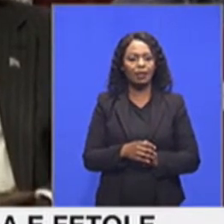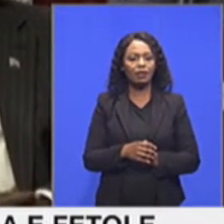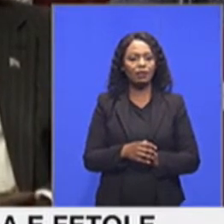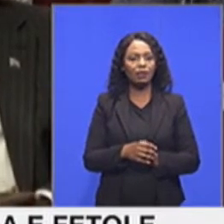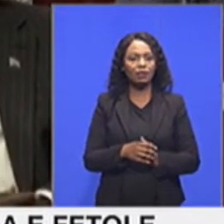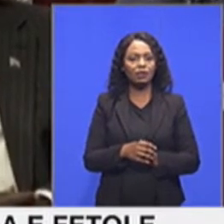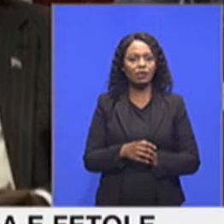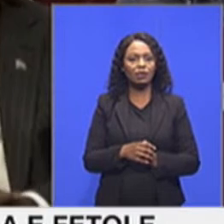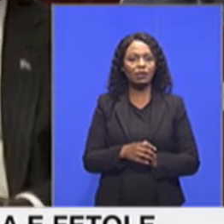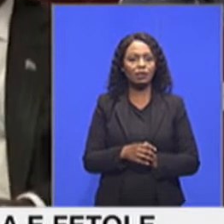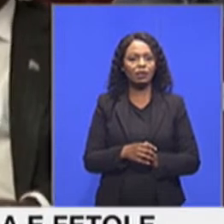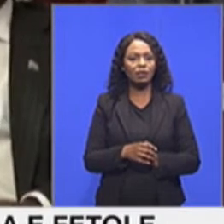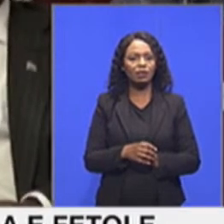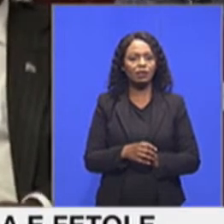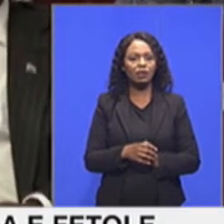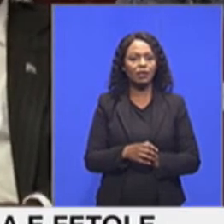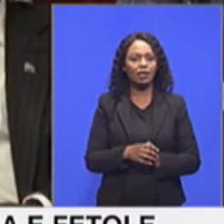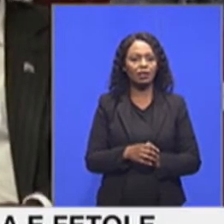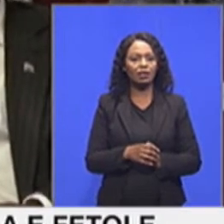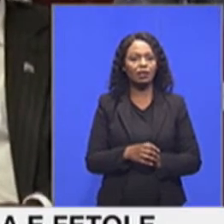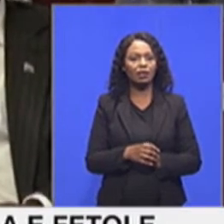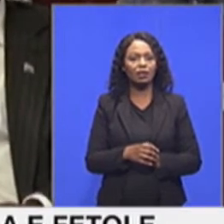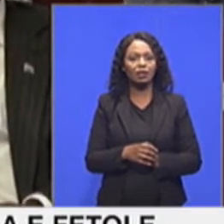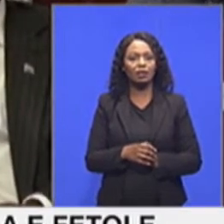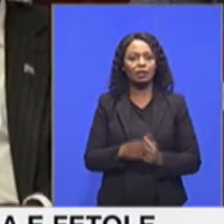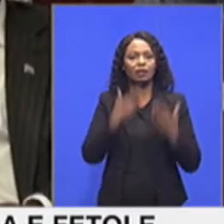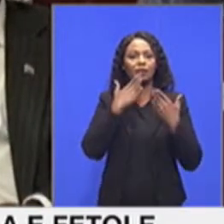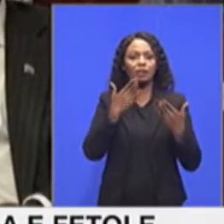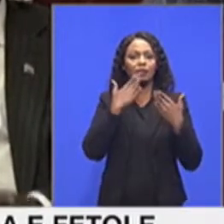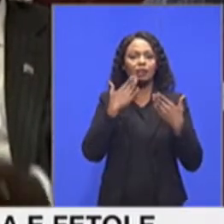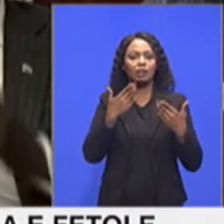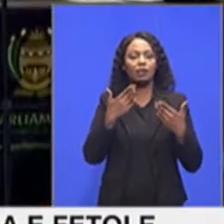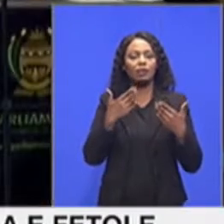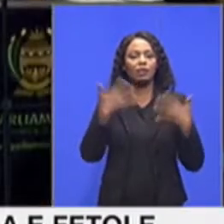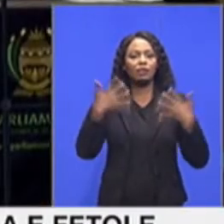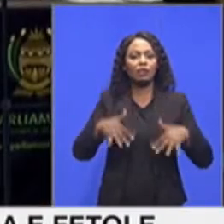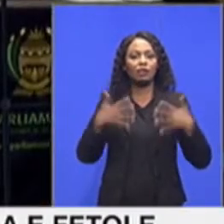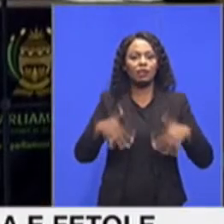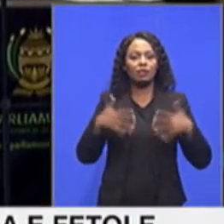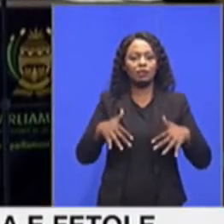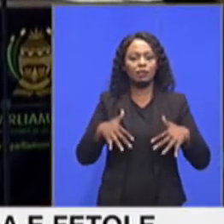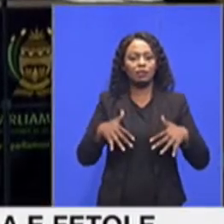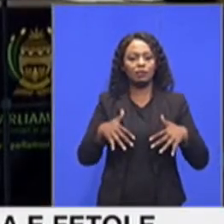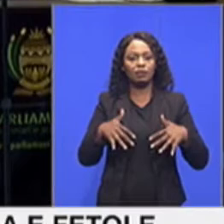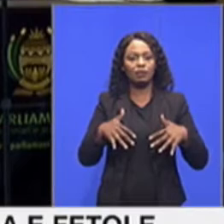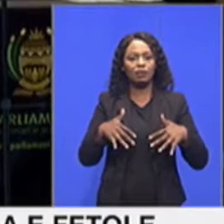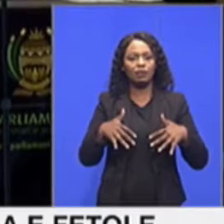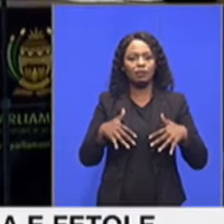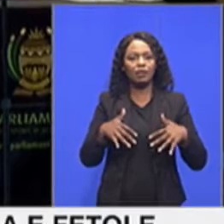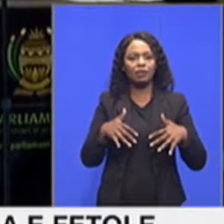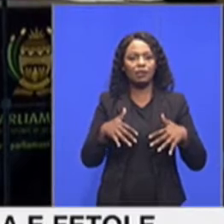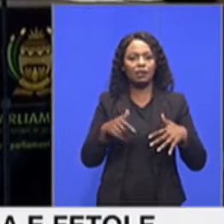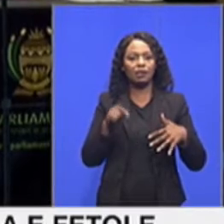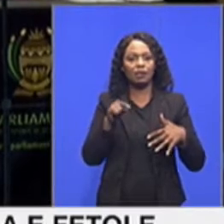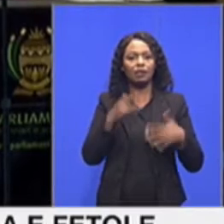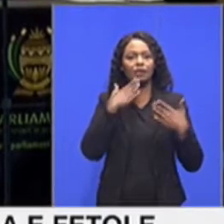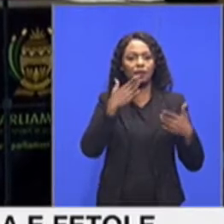So, thank you very much. That is your budget, Madam Speaker.